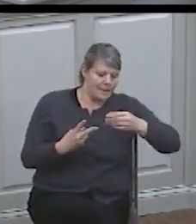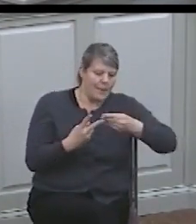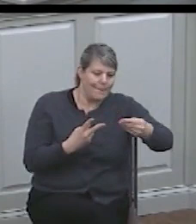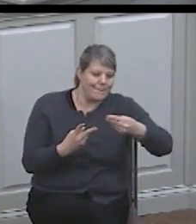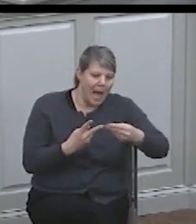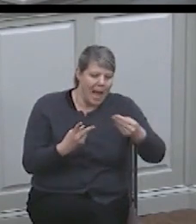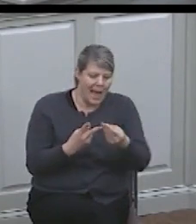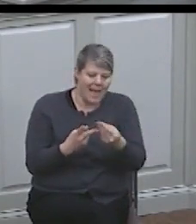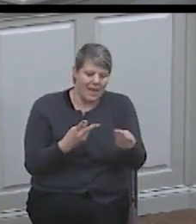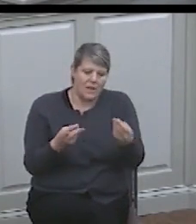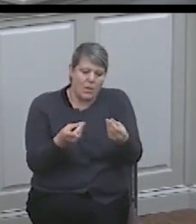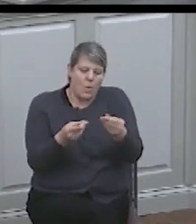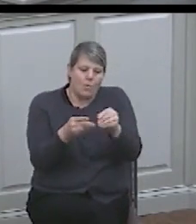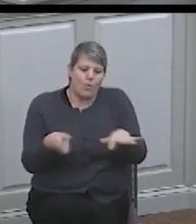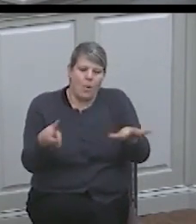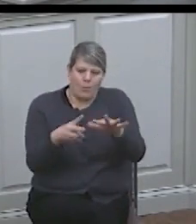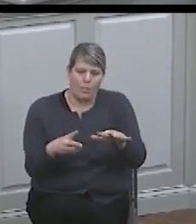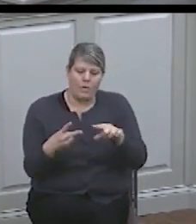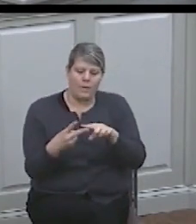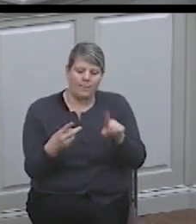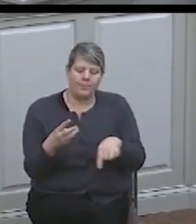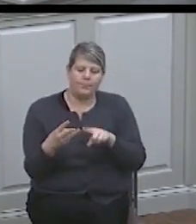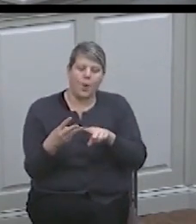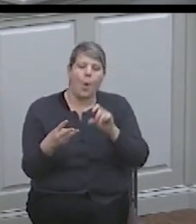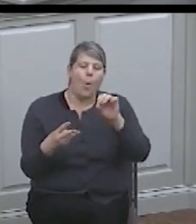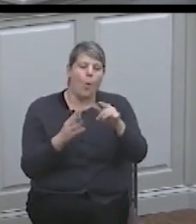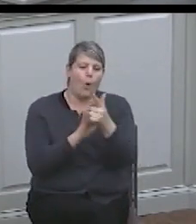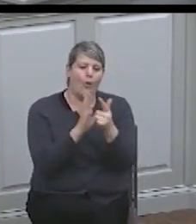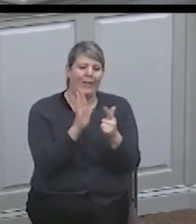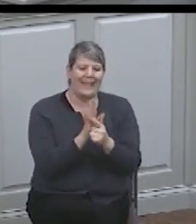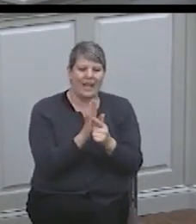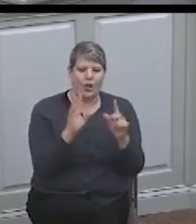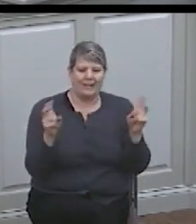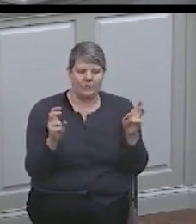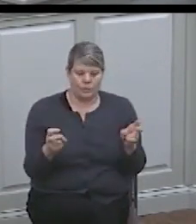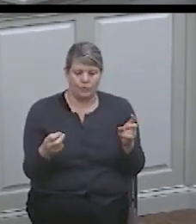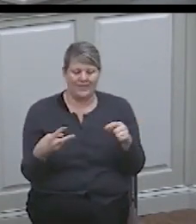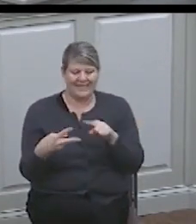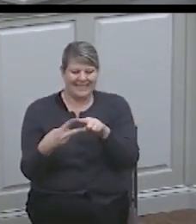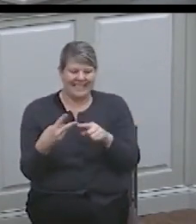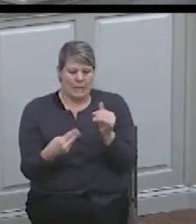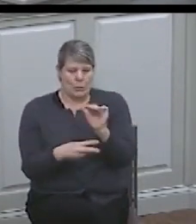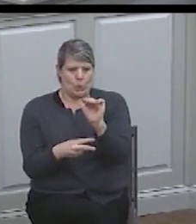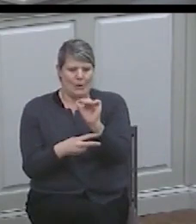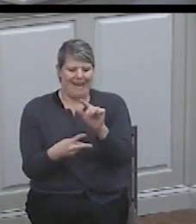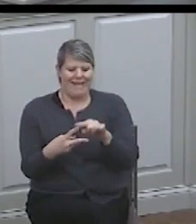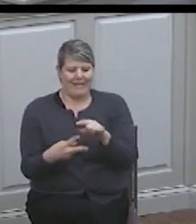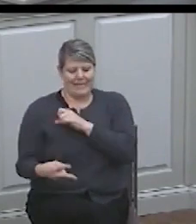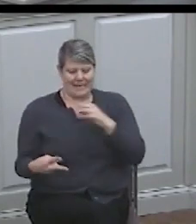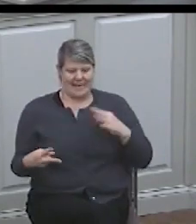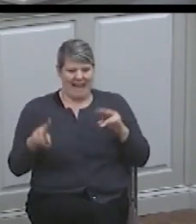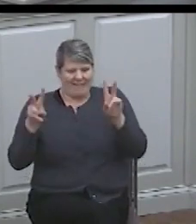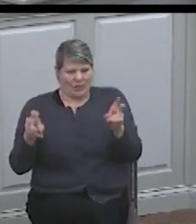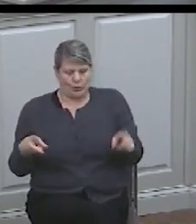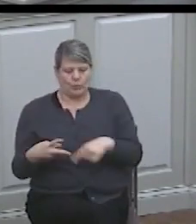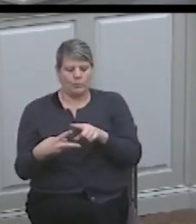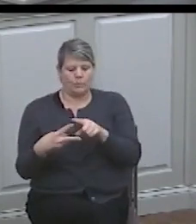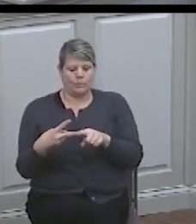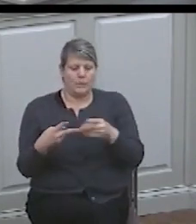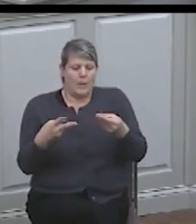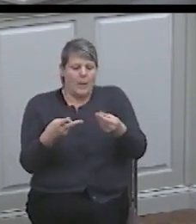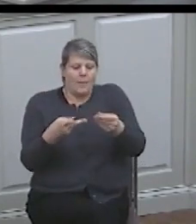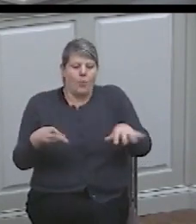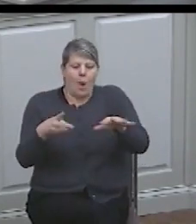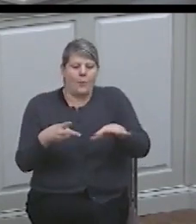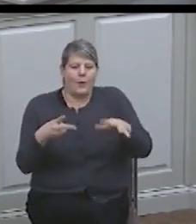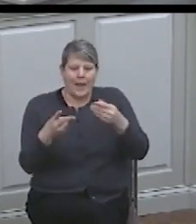matters. So we have reason to address two out of those three this evening. So,